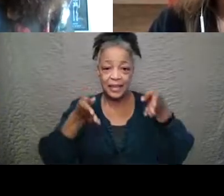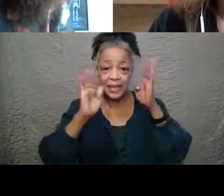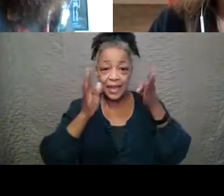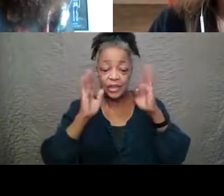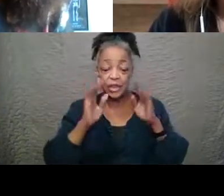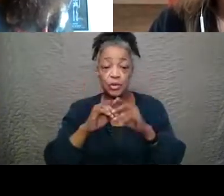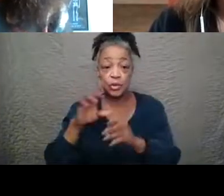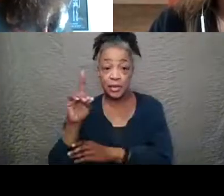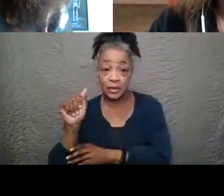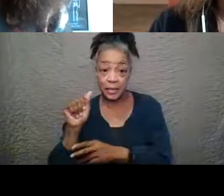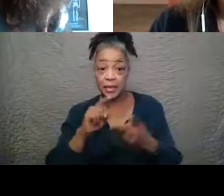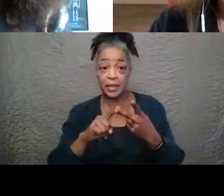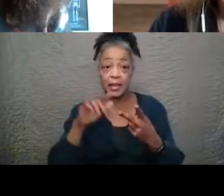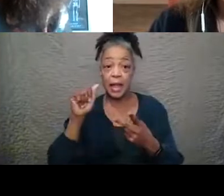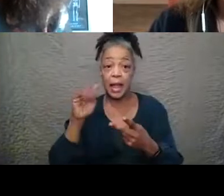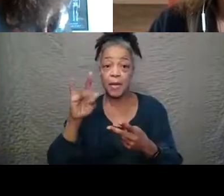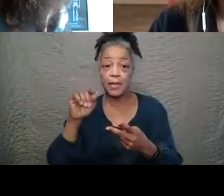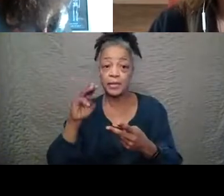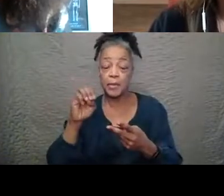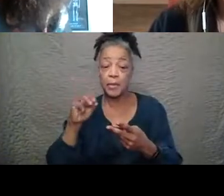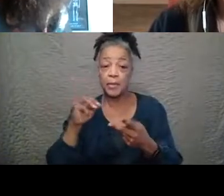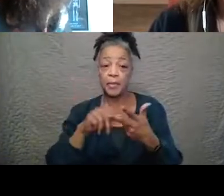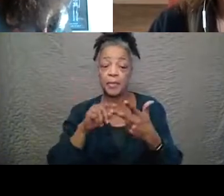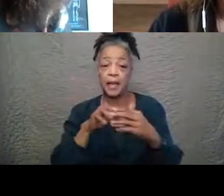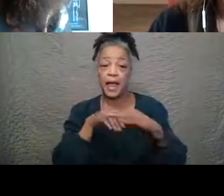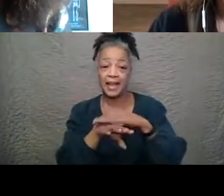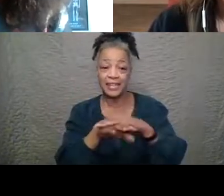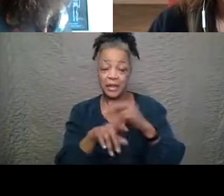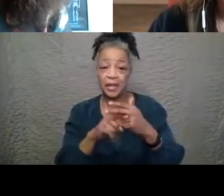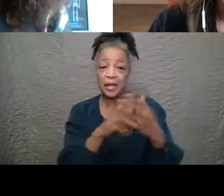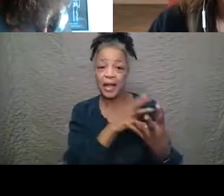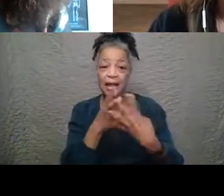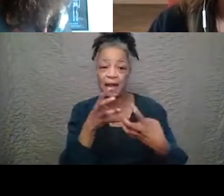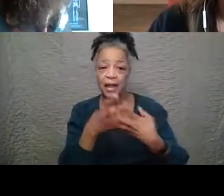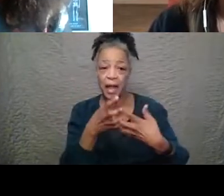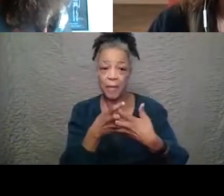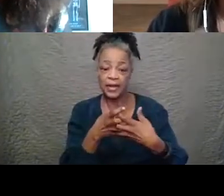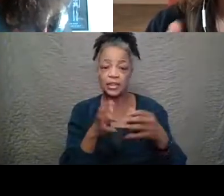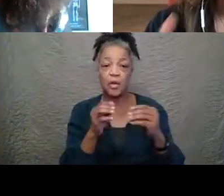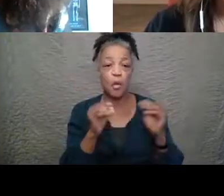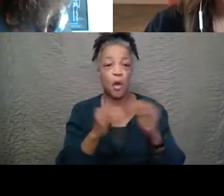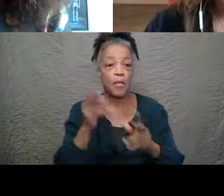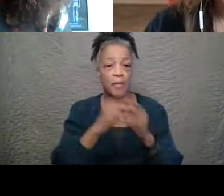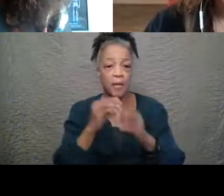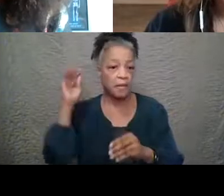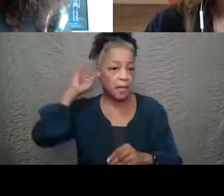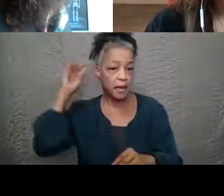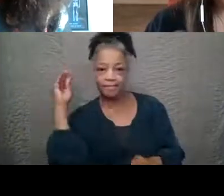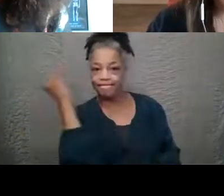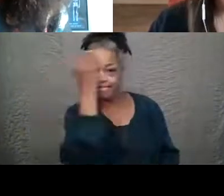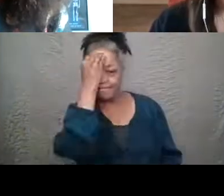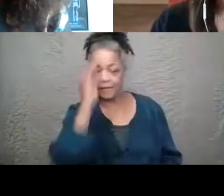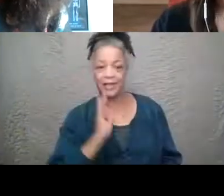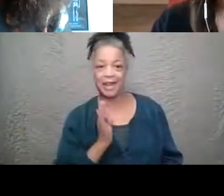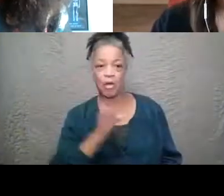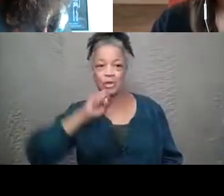ableism, accessibility and accommodations more at the forefront of people's minds in our social justice circles than